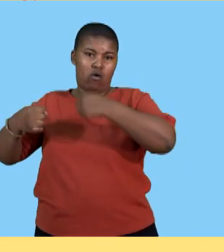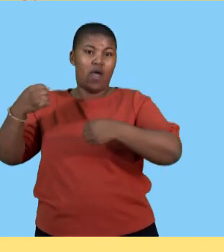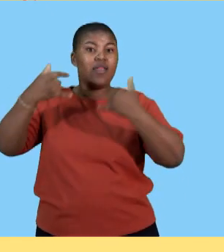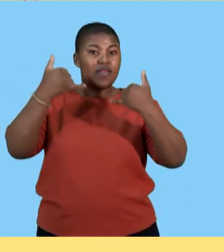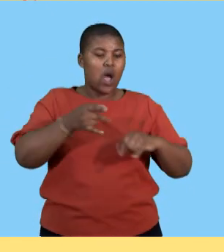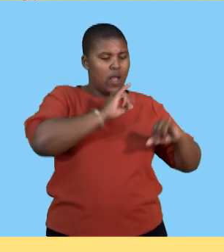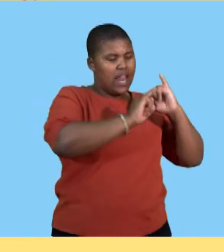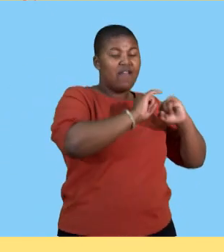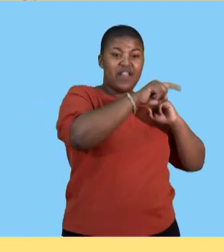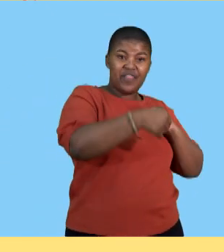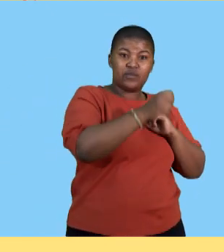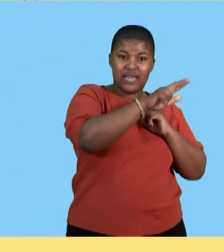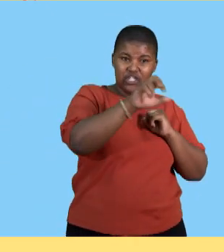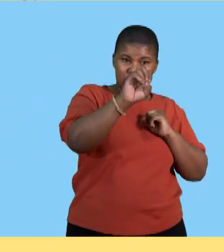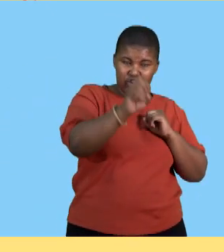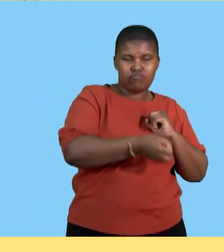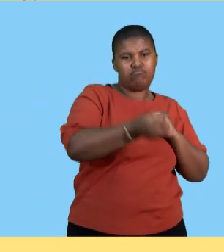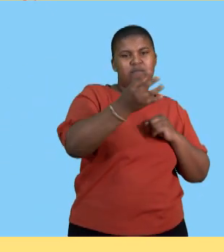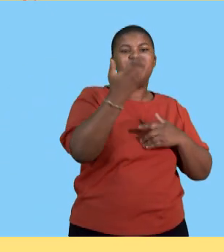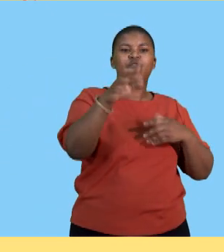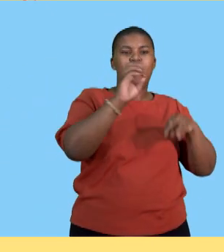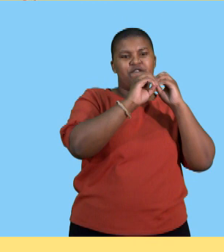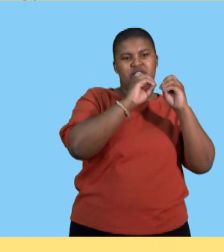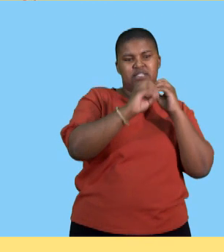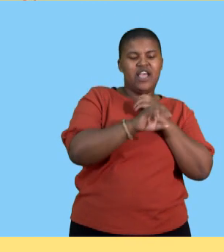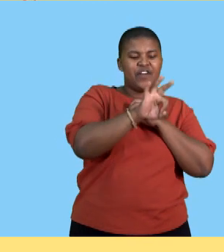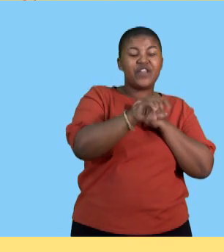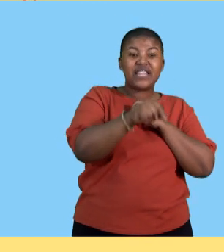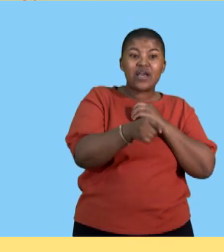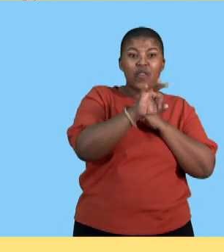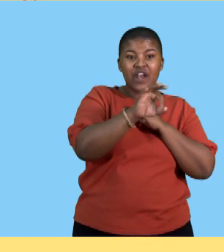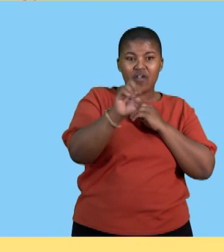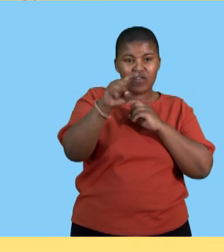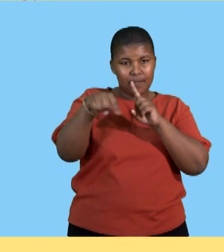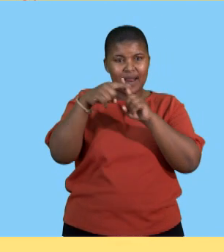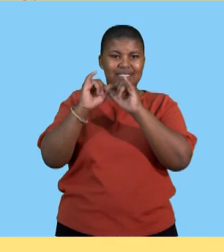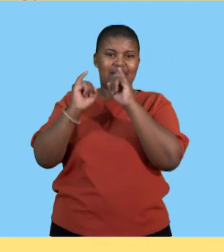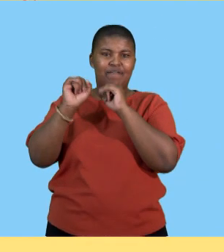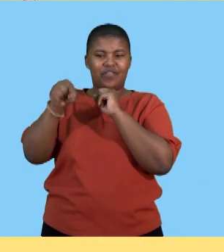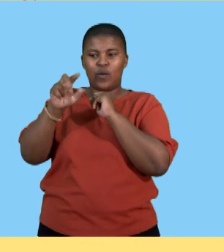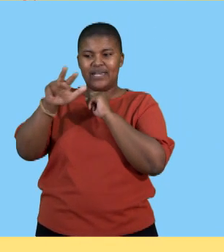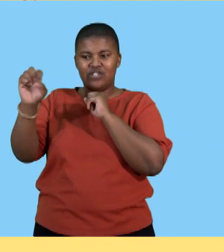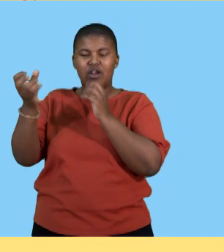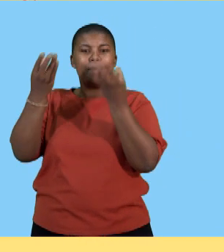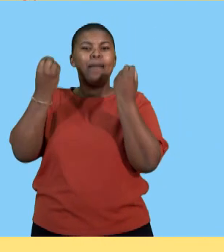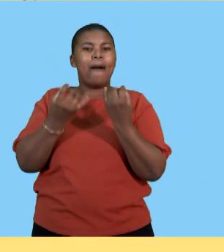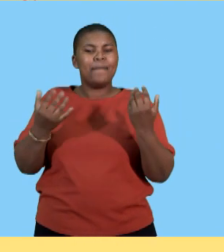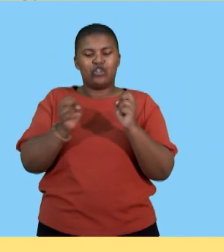the 11,800 goes to repairs. 3,300 plus 11.8 gives you